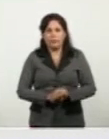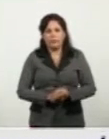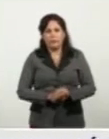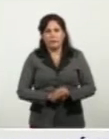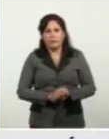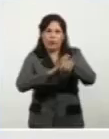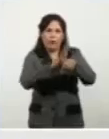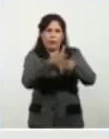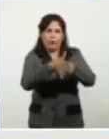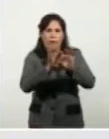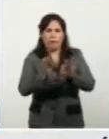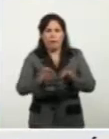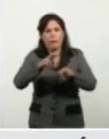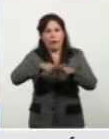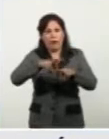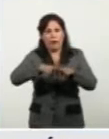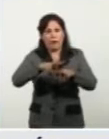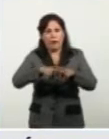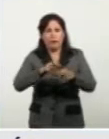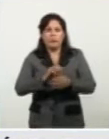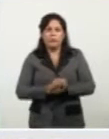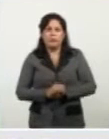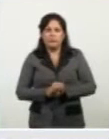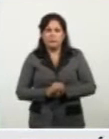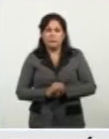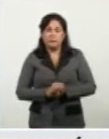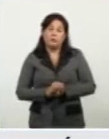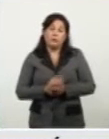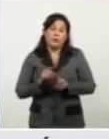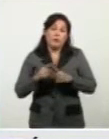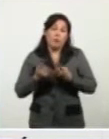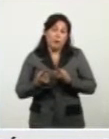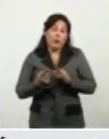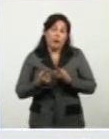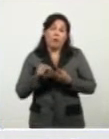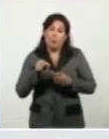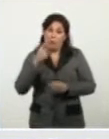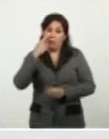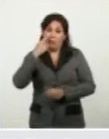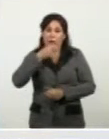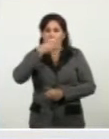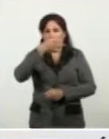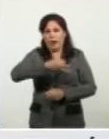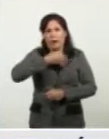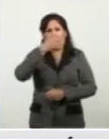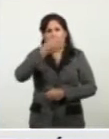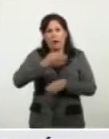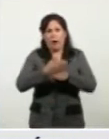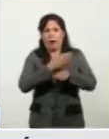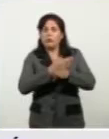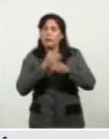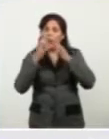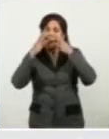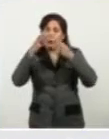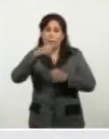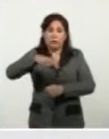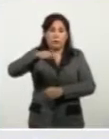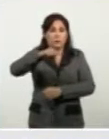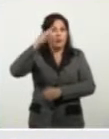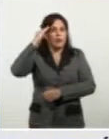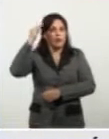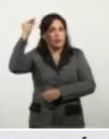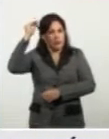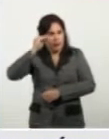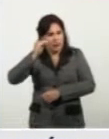39.47%. Of the 38 cases confirmed yesterday, 37 belong to Havana,